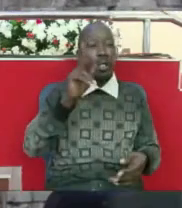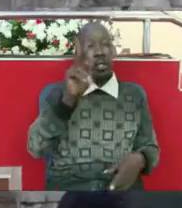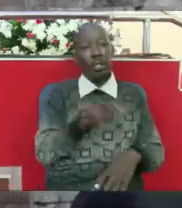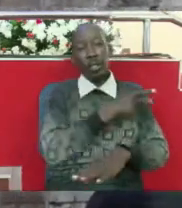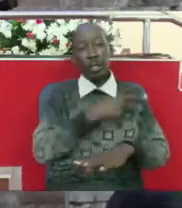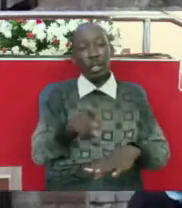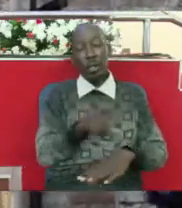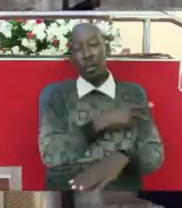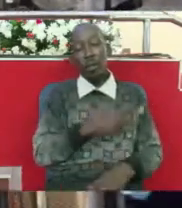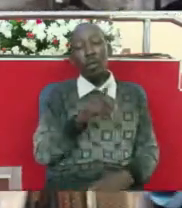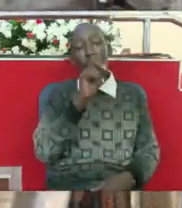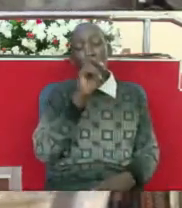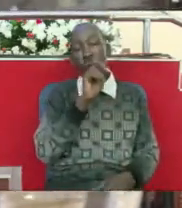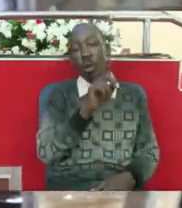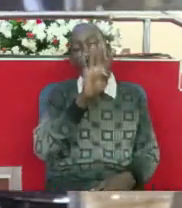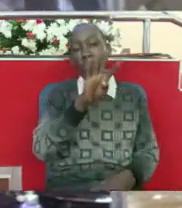Psalm 145:9. Zaburi